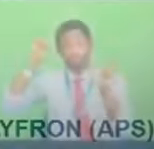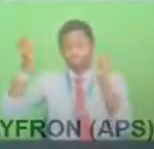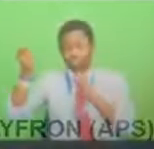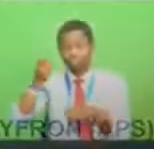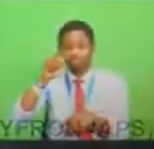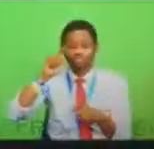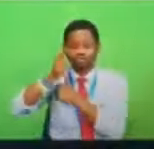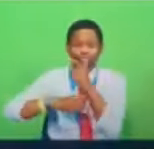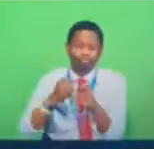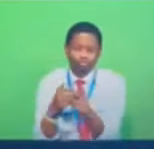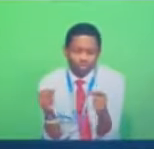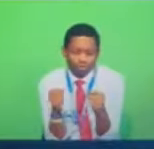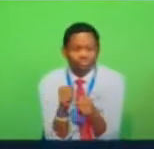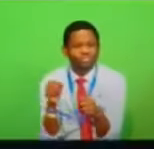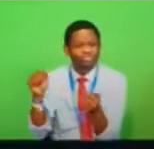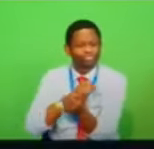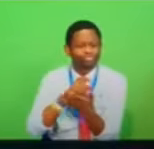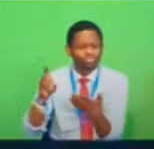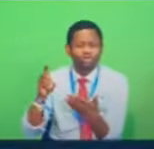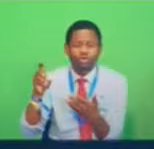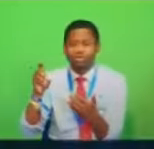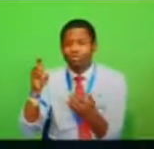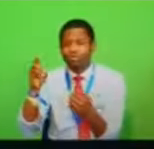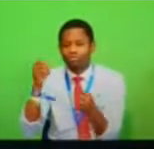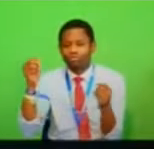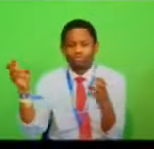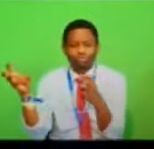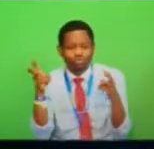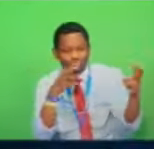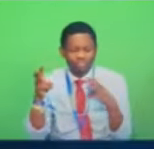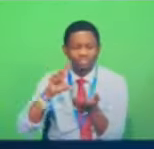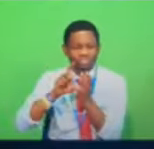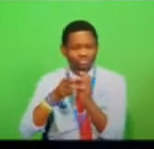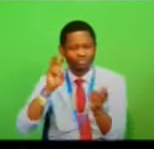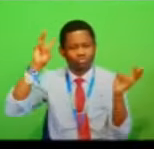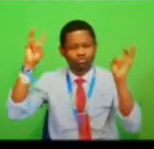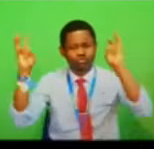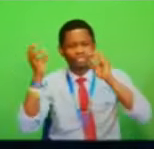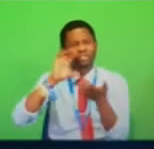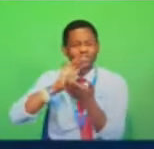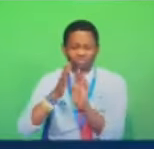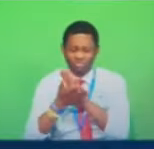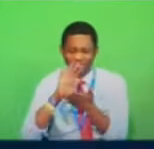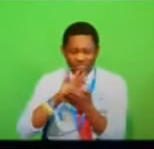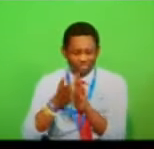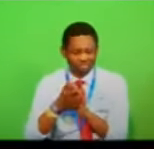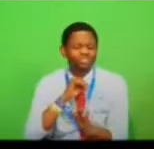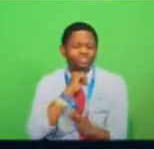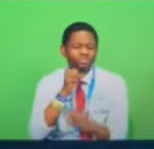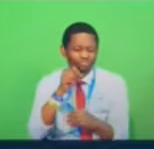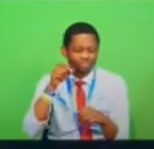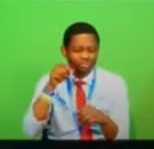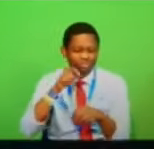and disruption of weather patterns, it's becoming very difficult to decipher between seed time and harvest